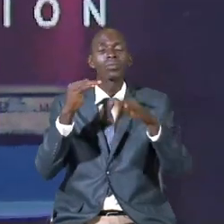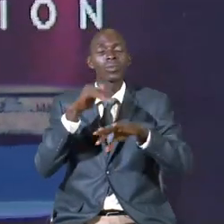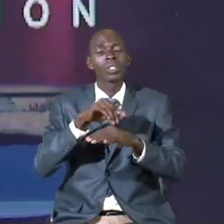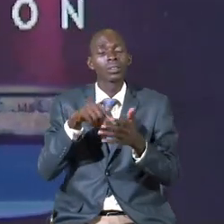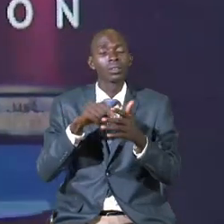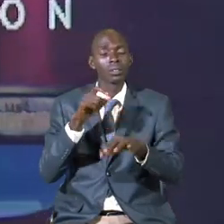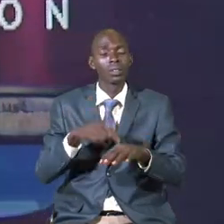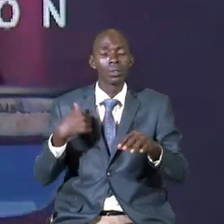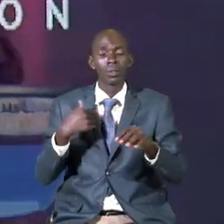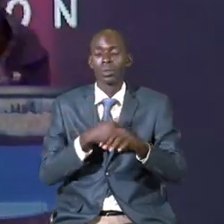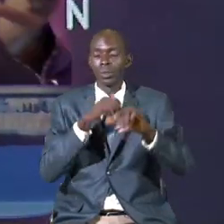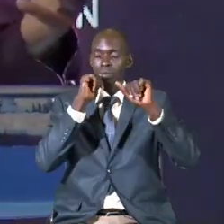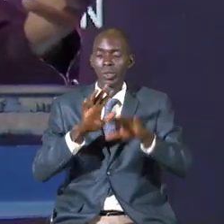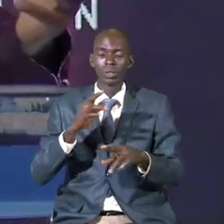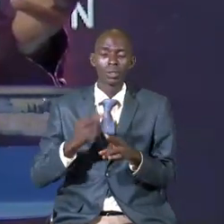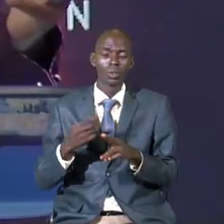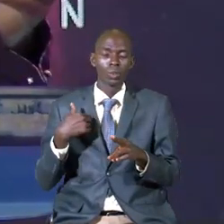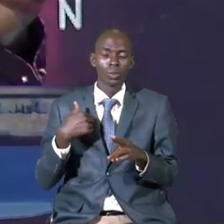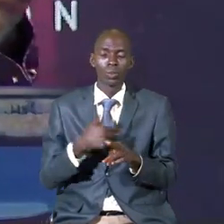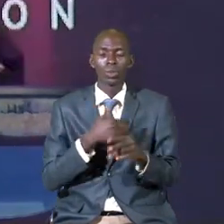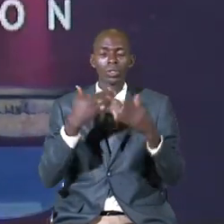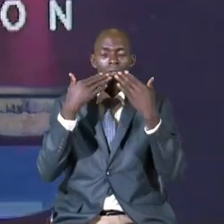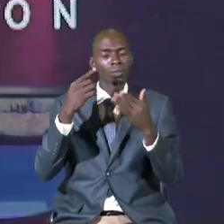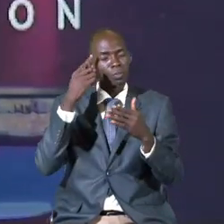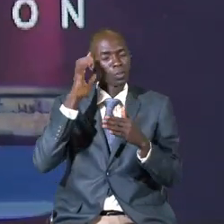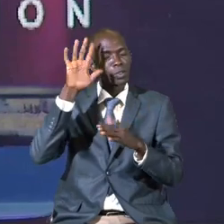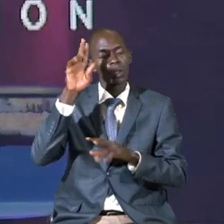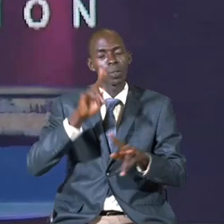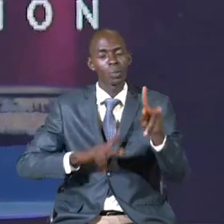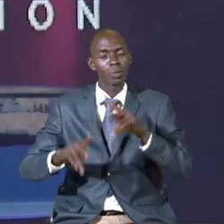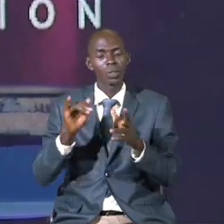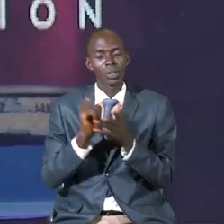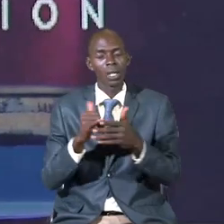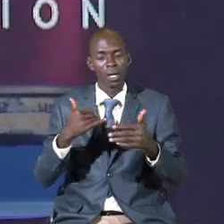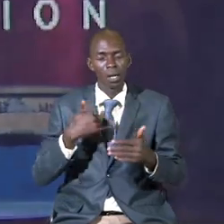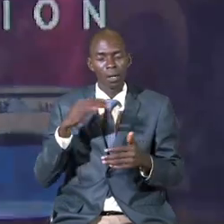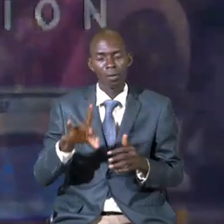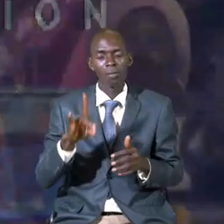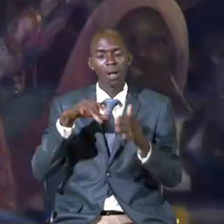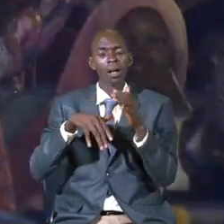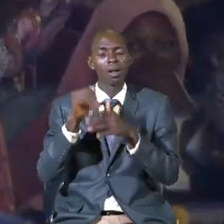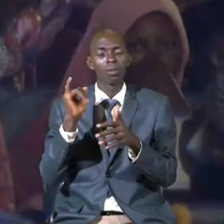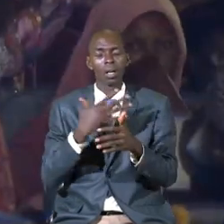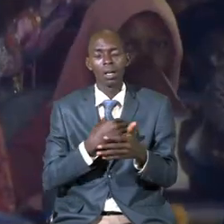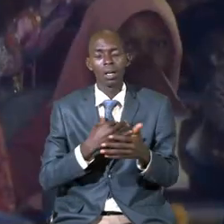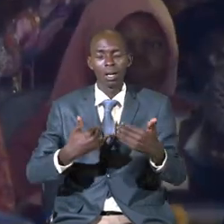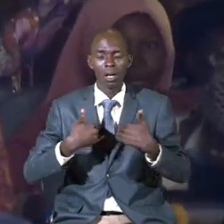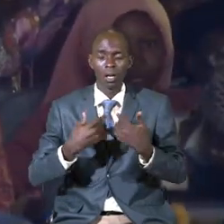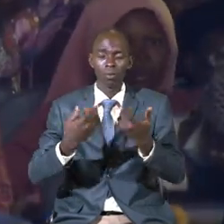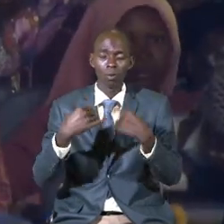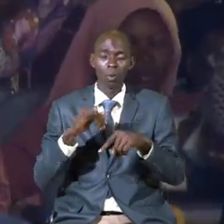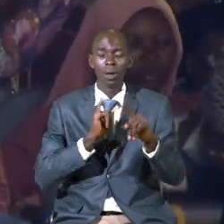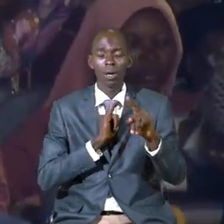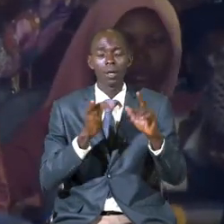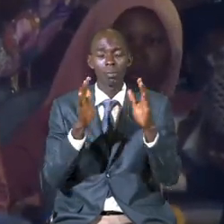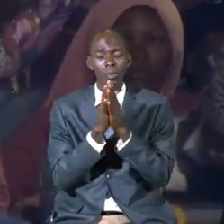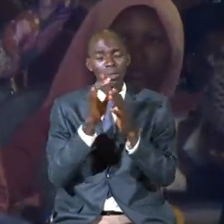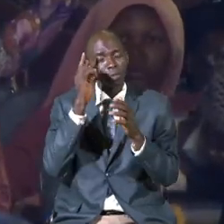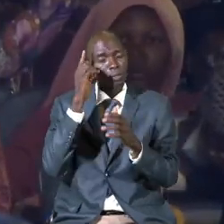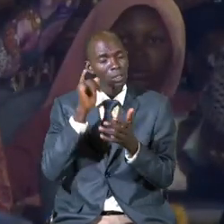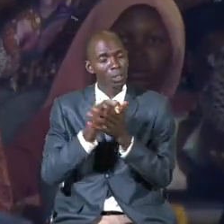name thank you for the people who have realized and they have come and i pray forgive